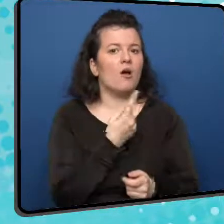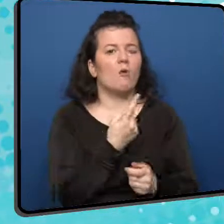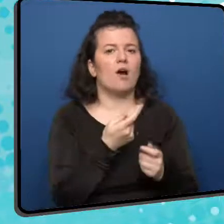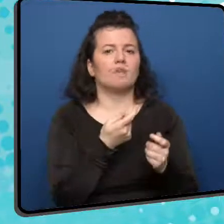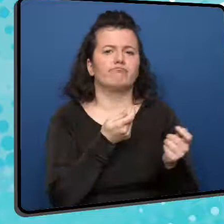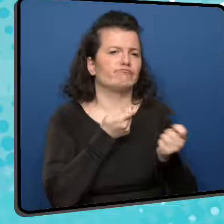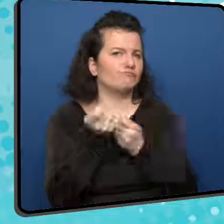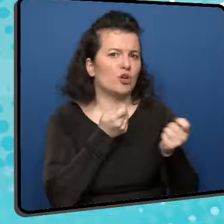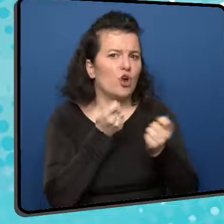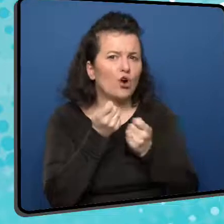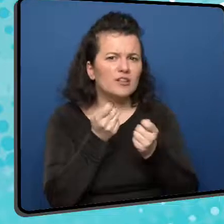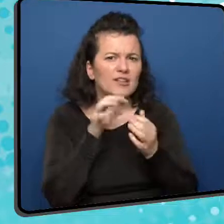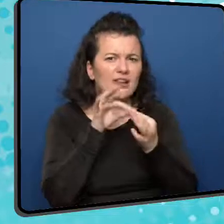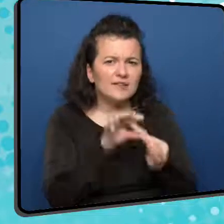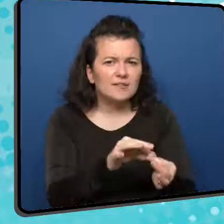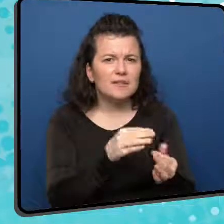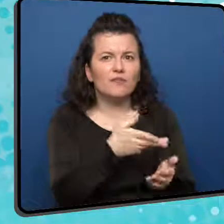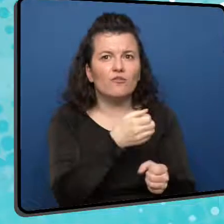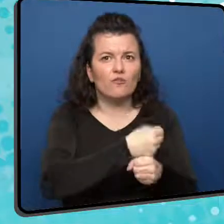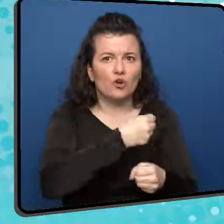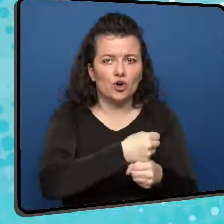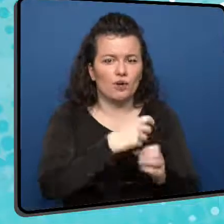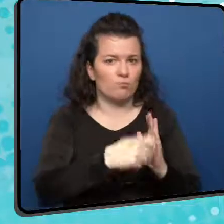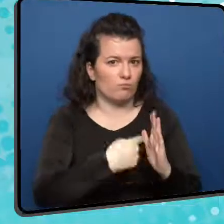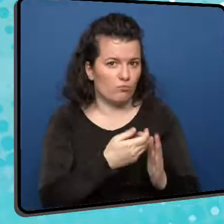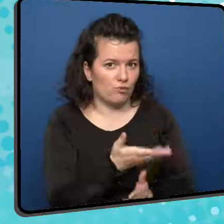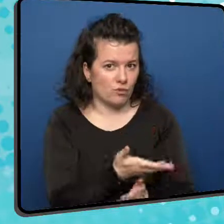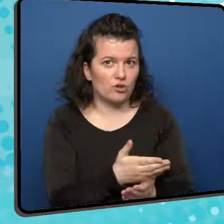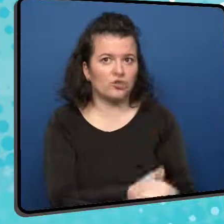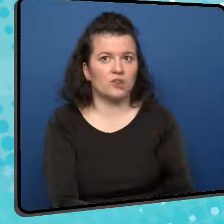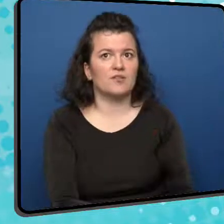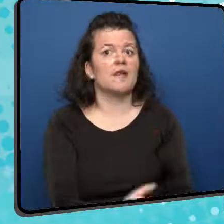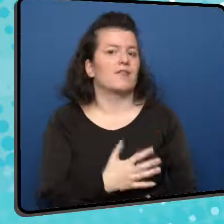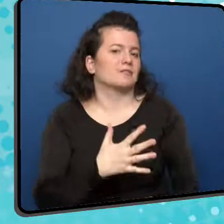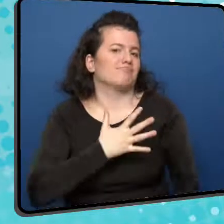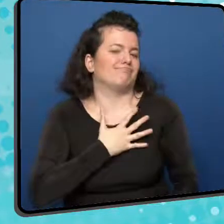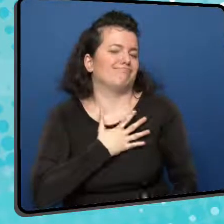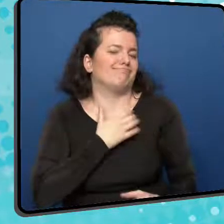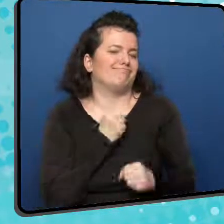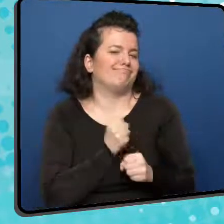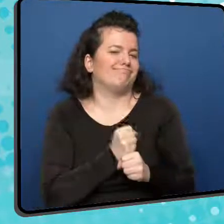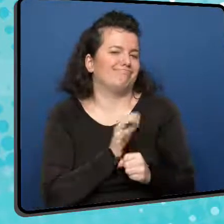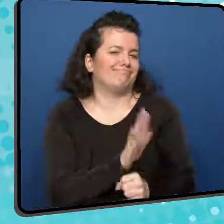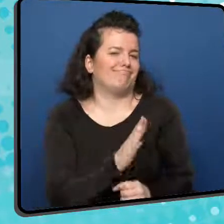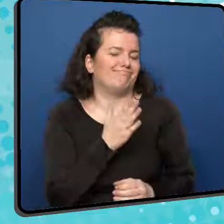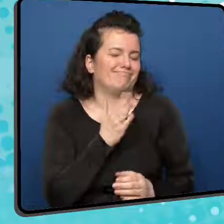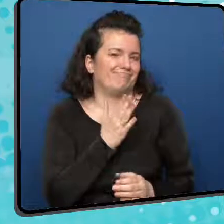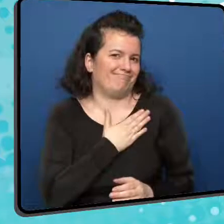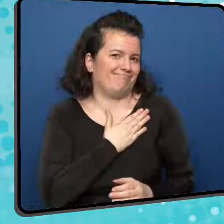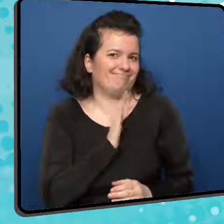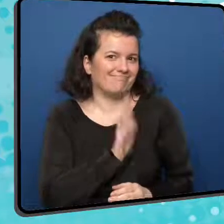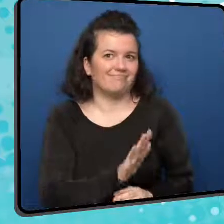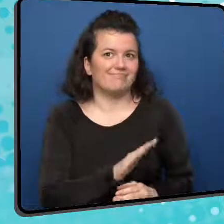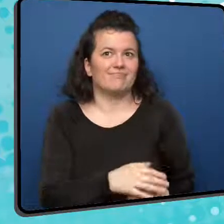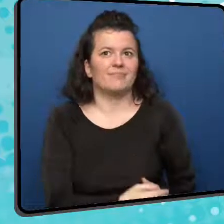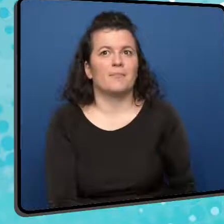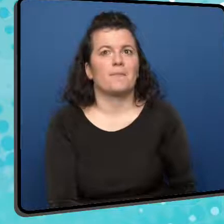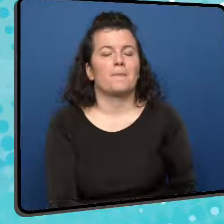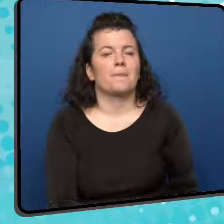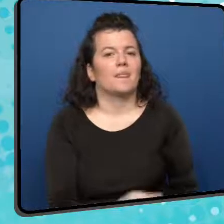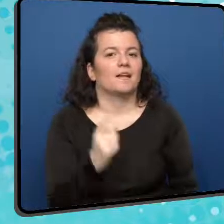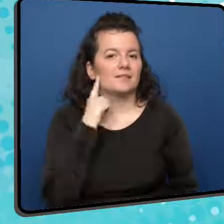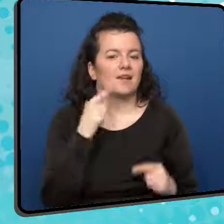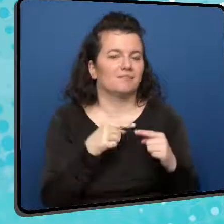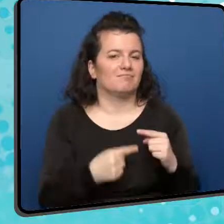is my own personal repo where I my own stuff, such as or the talks or the presentation or any